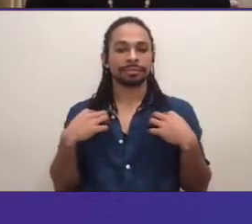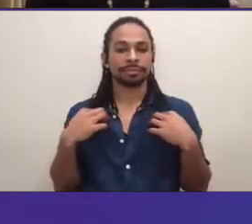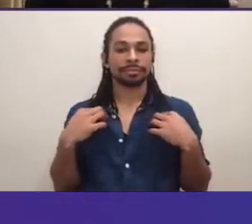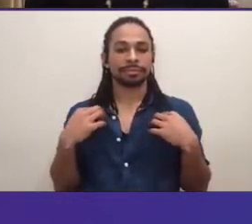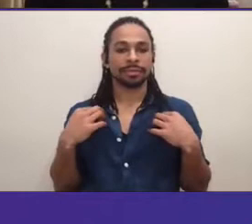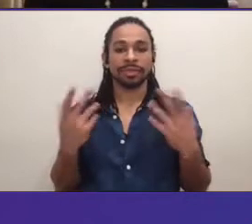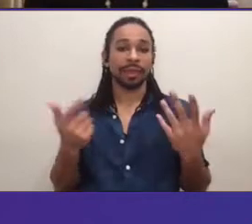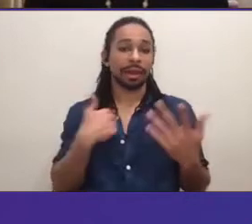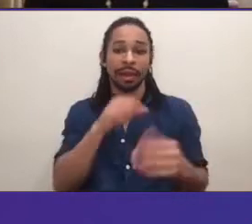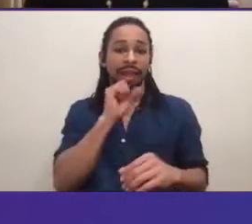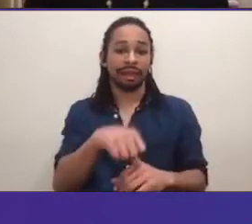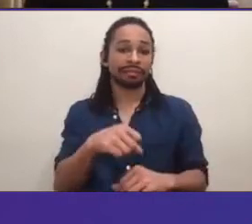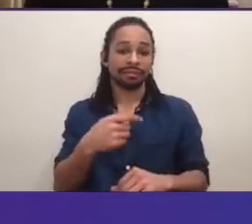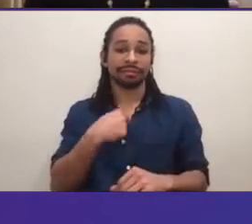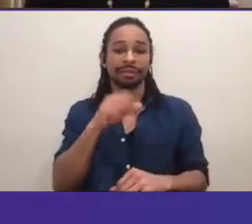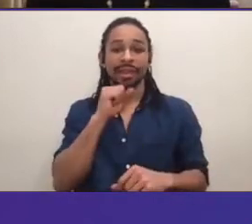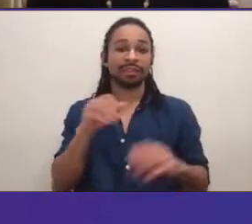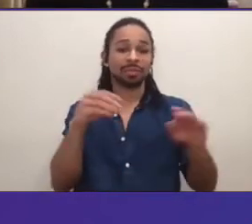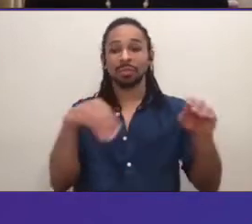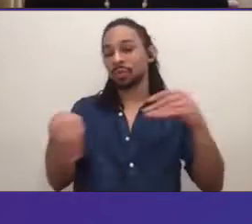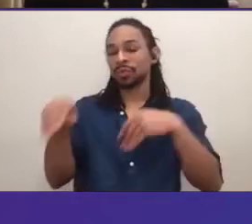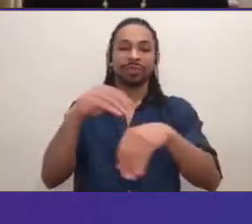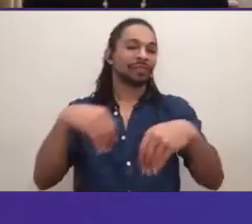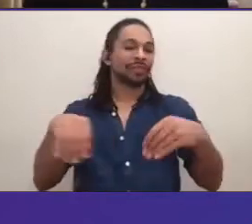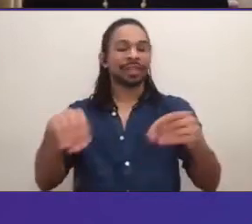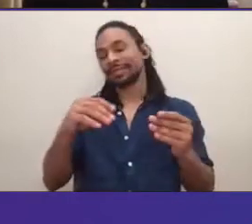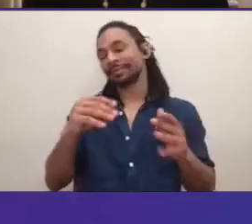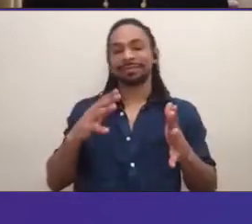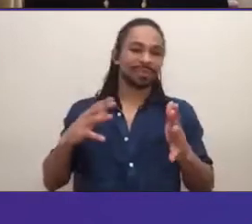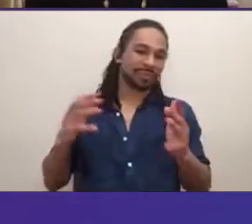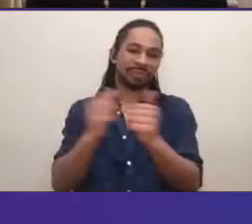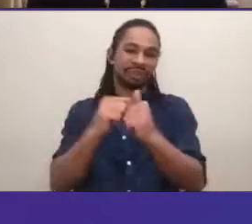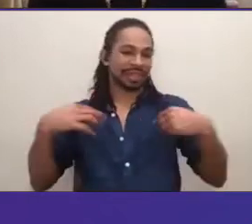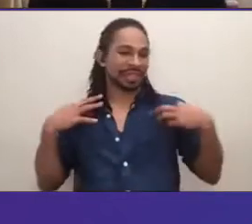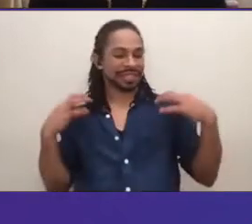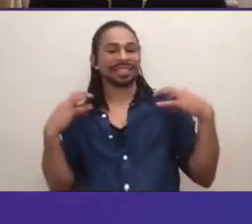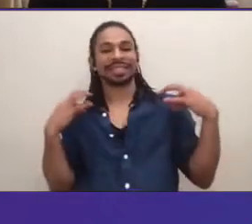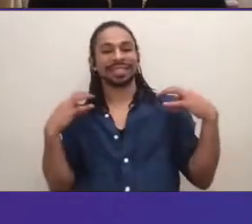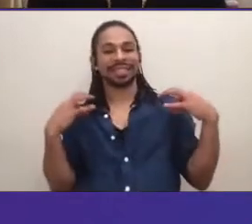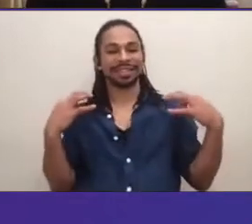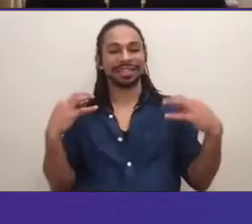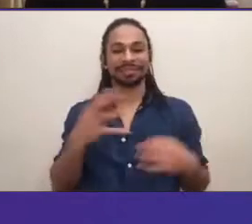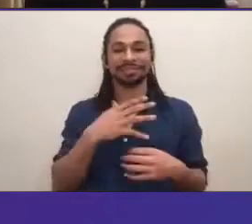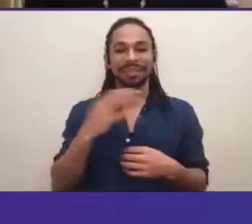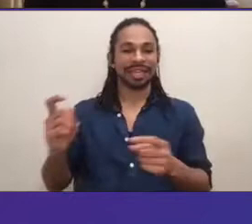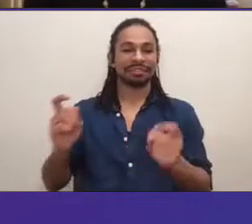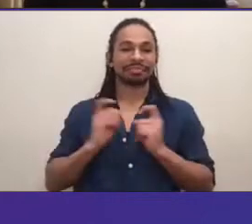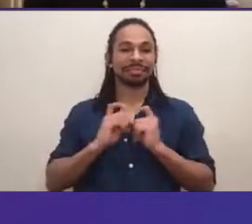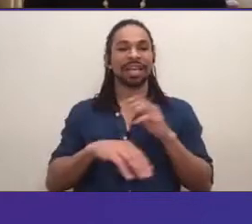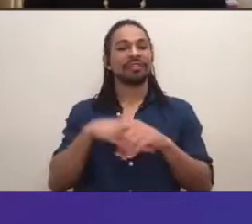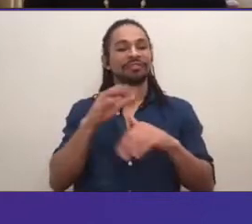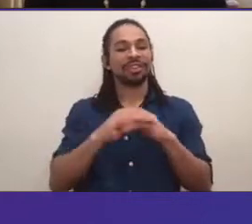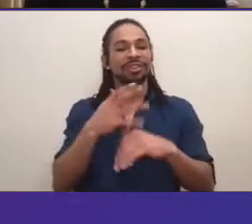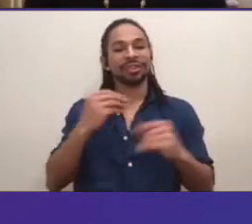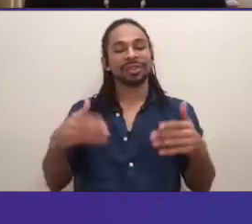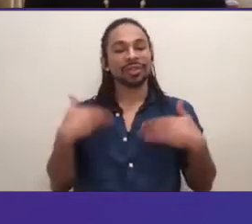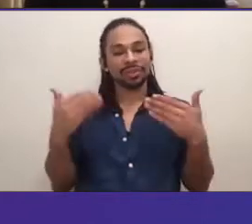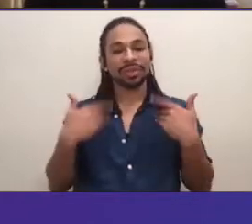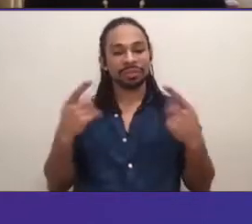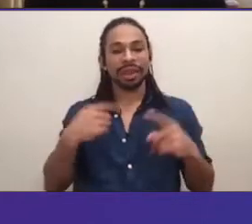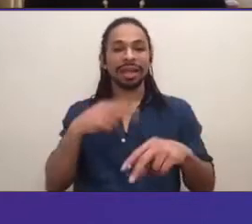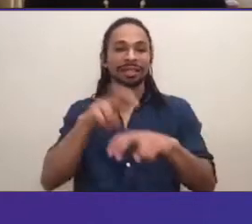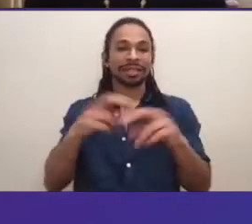that I love. I love to move around in, and it gives me some comfort and joy as I sit here with